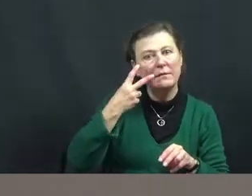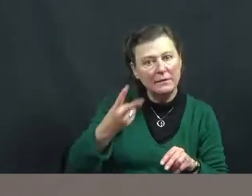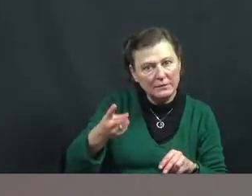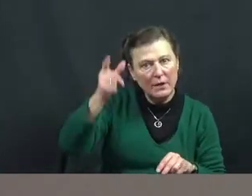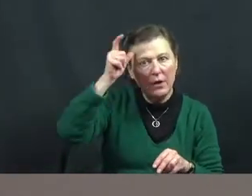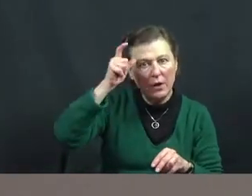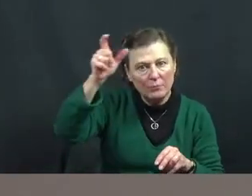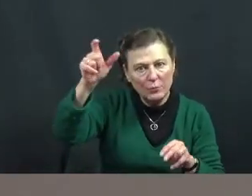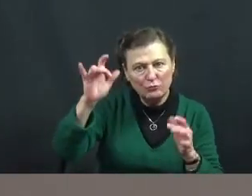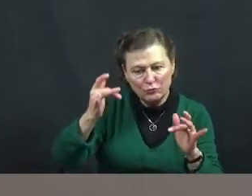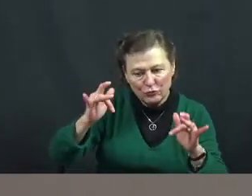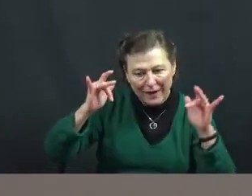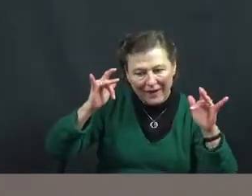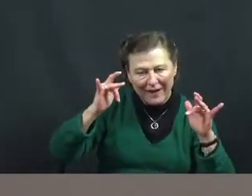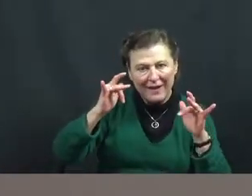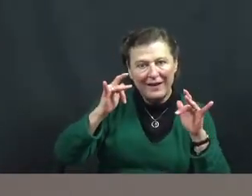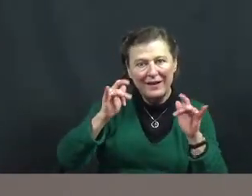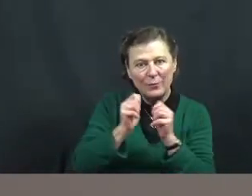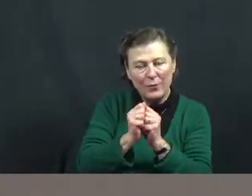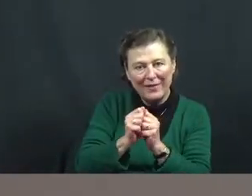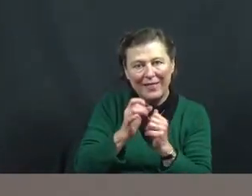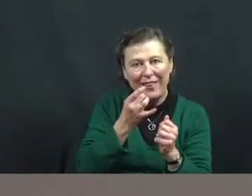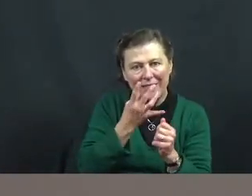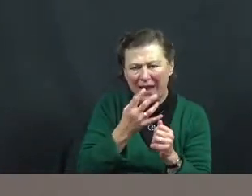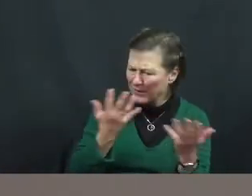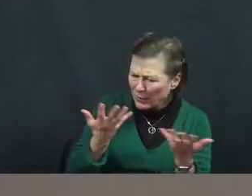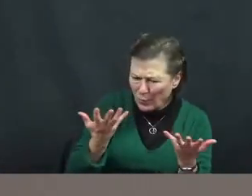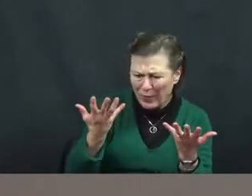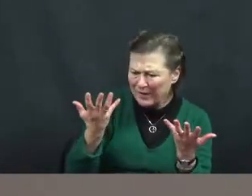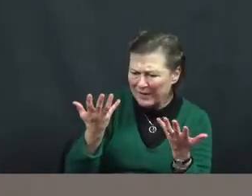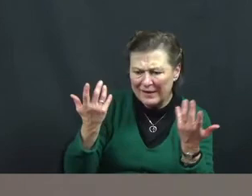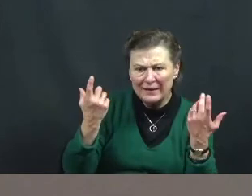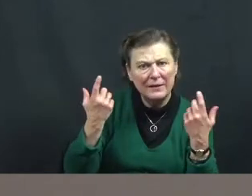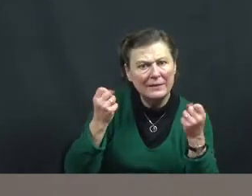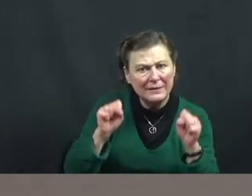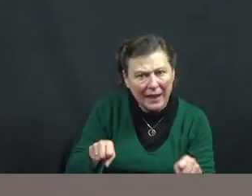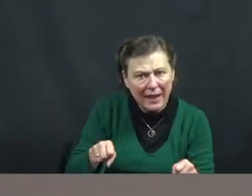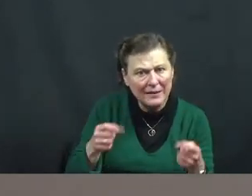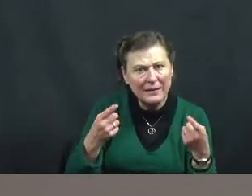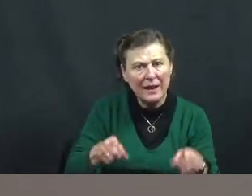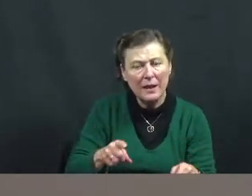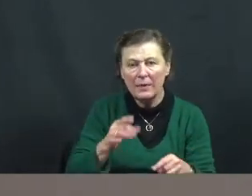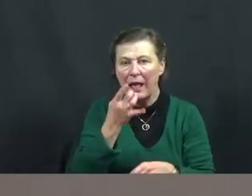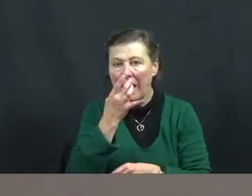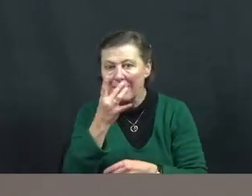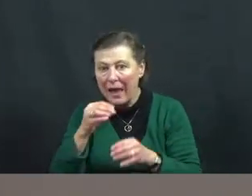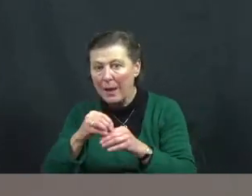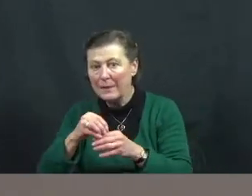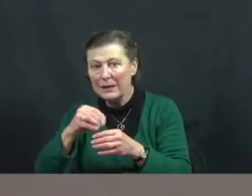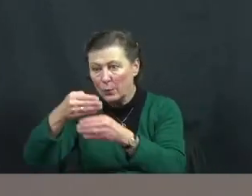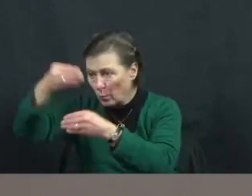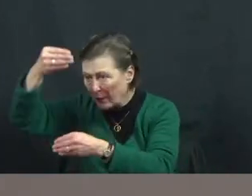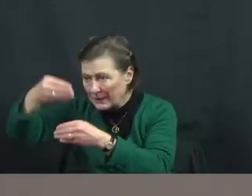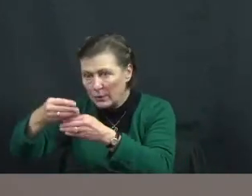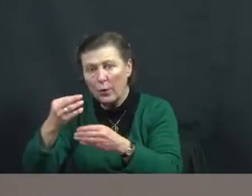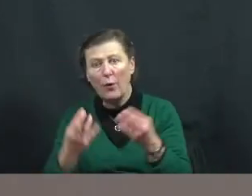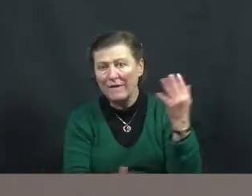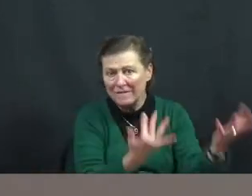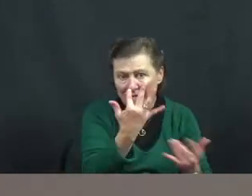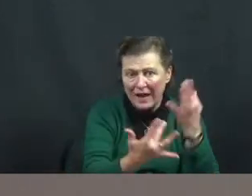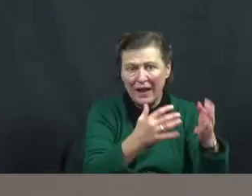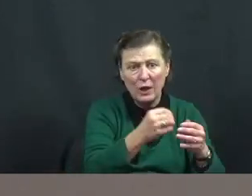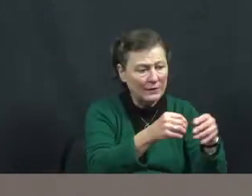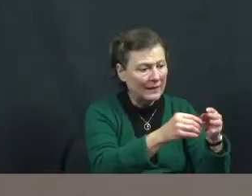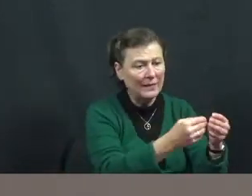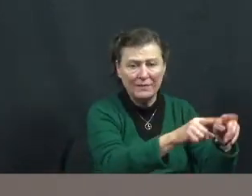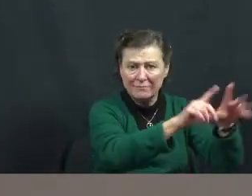dim light. What could it be? He wondered. Is it the lamps in the windows or the fires in the hearth? It